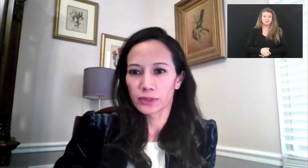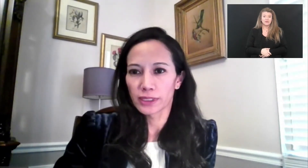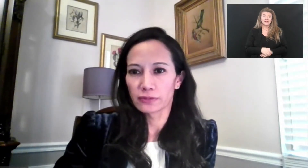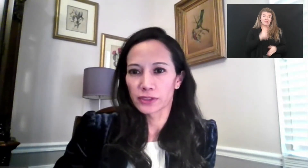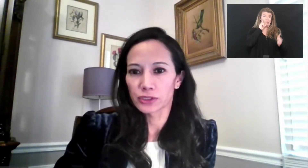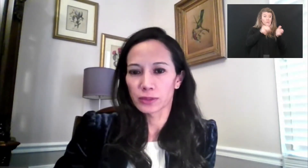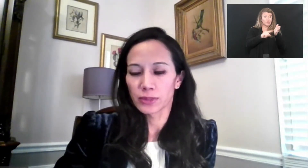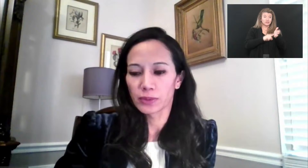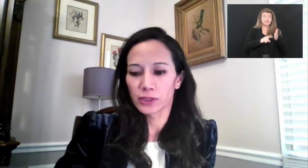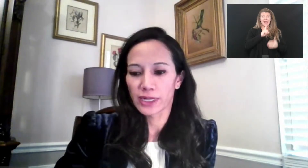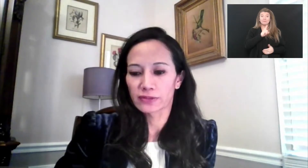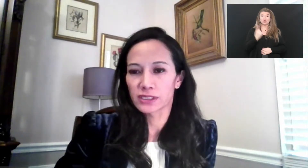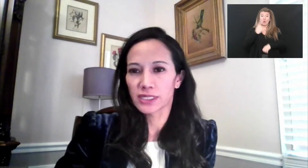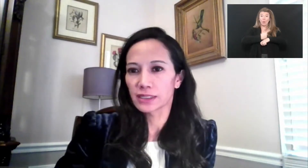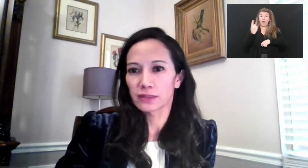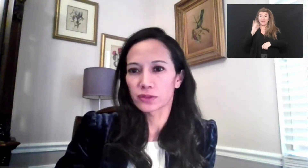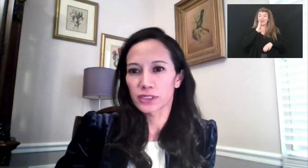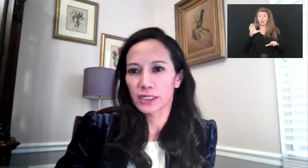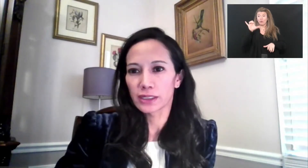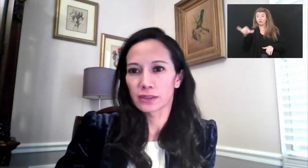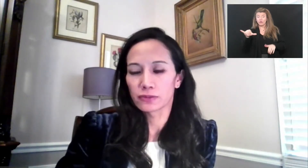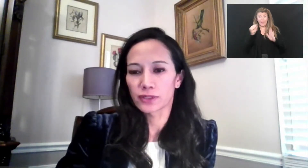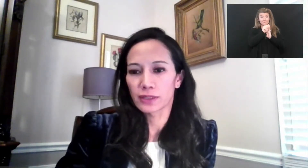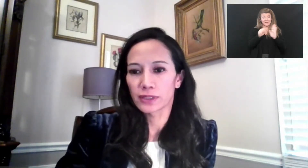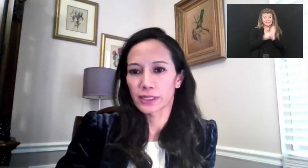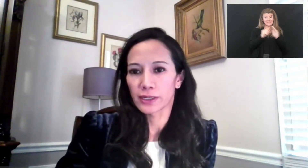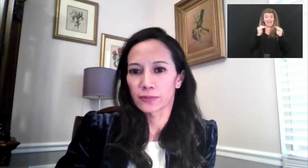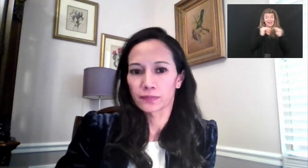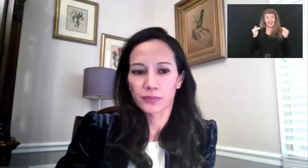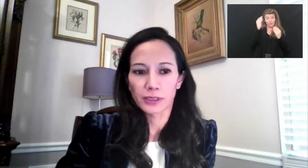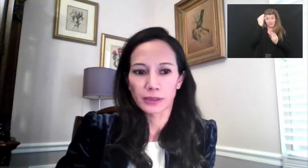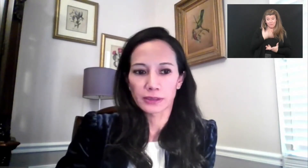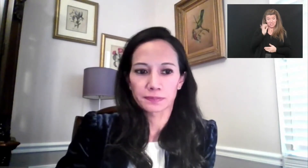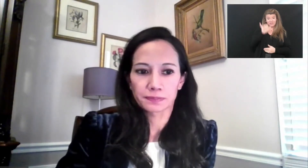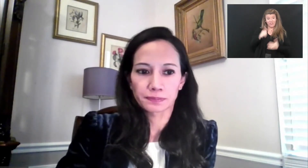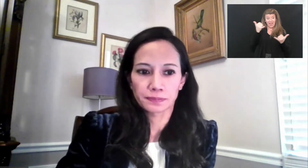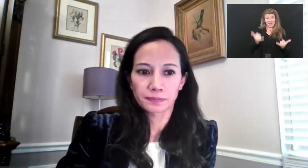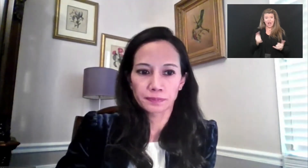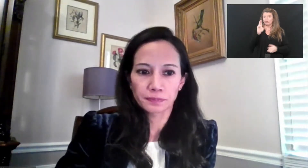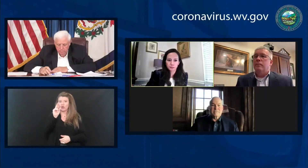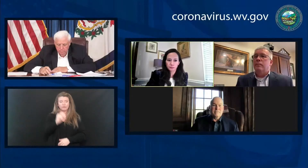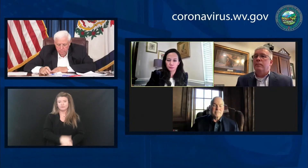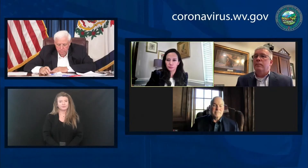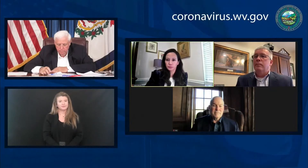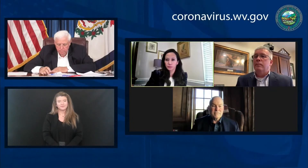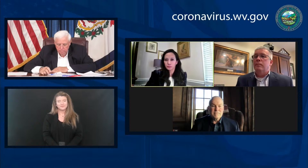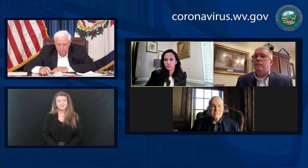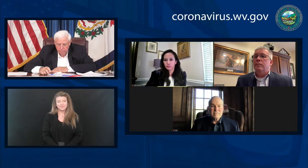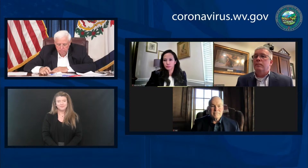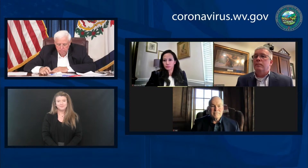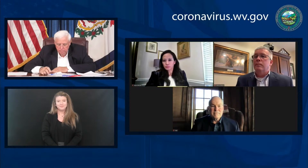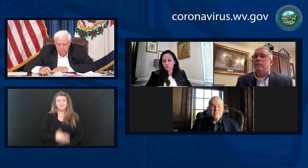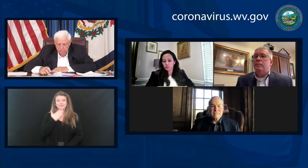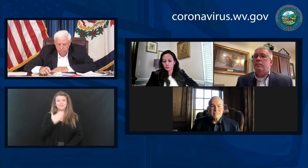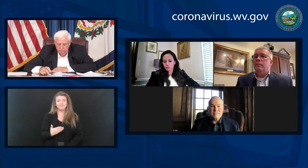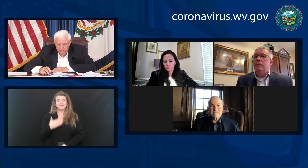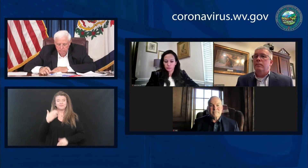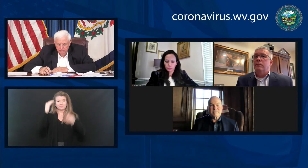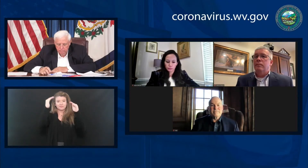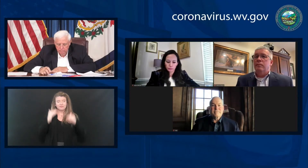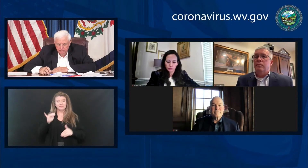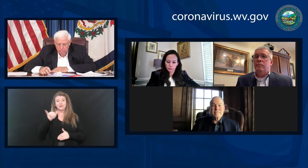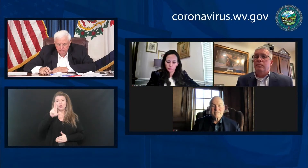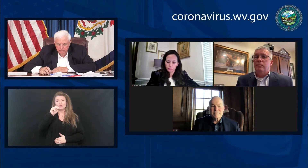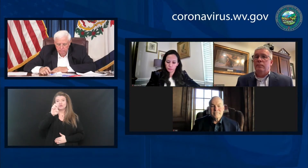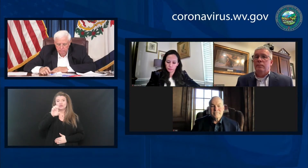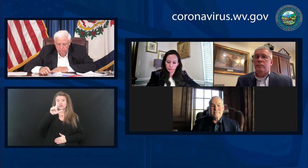probably be doing that eventually, but we don't have state level data for that right now. Thanks. All right, thank you, Ben. Next to June